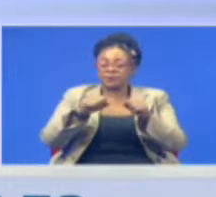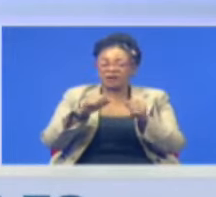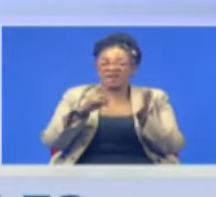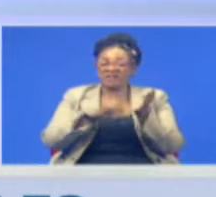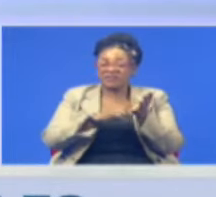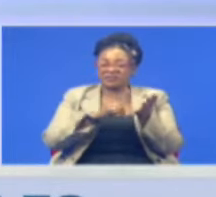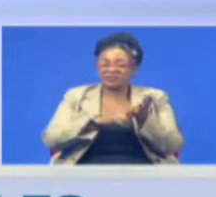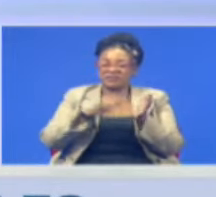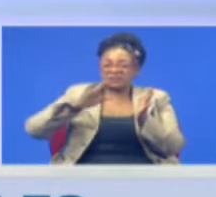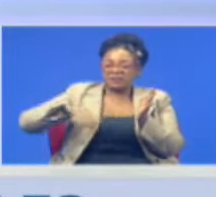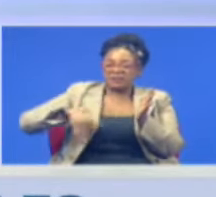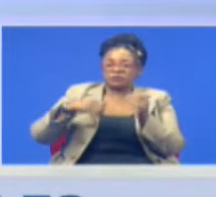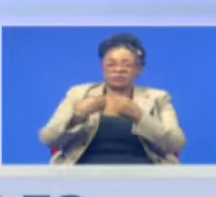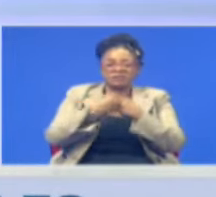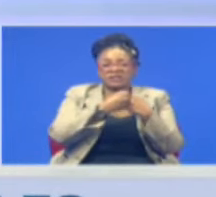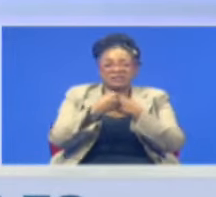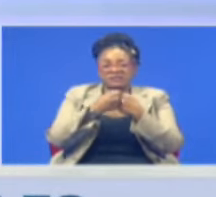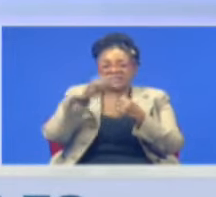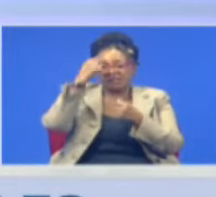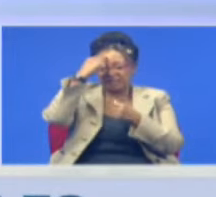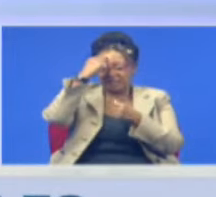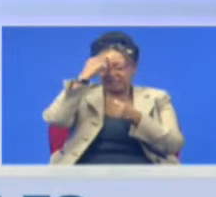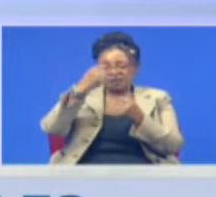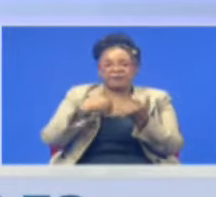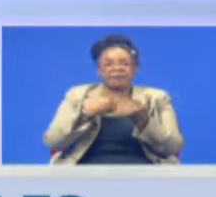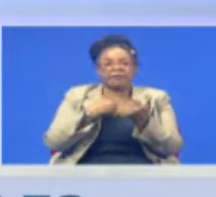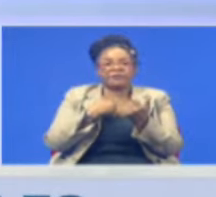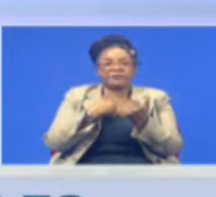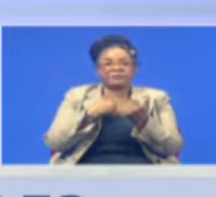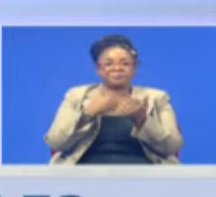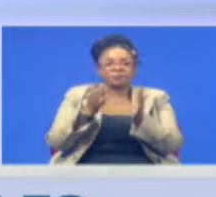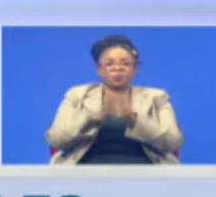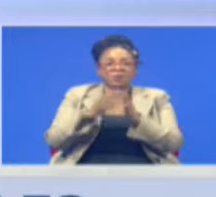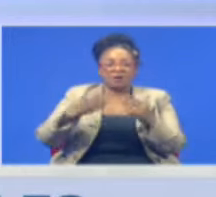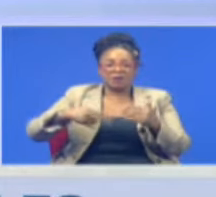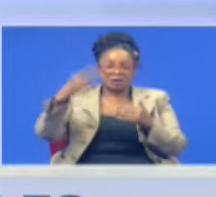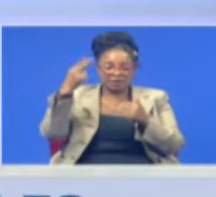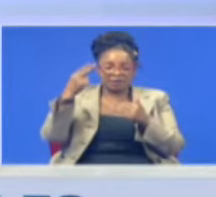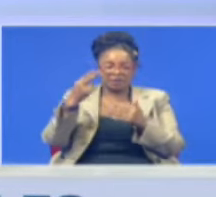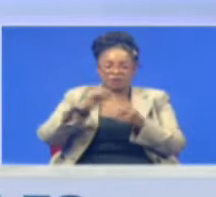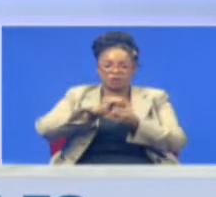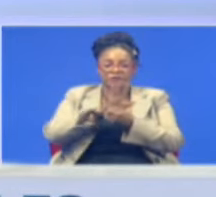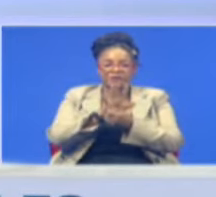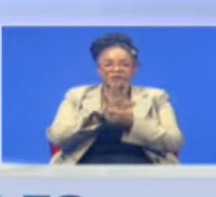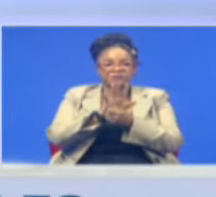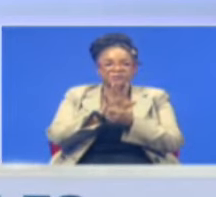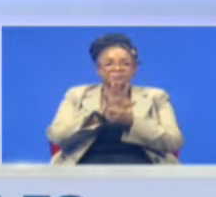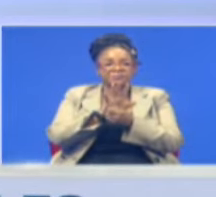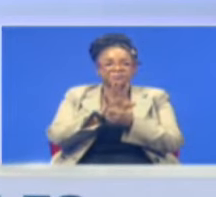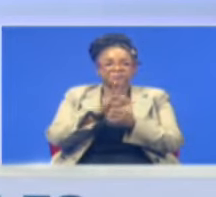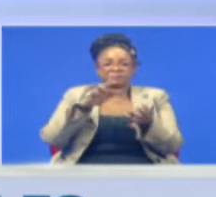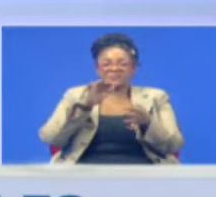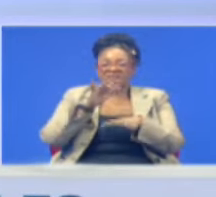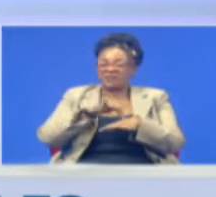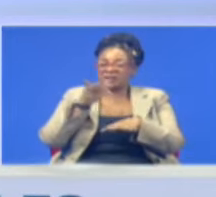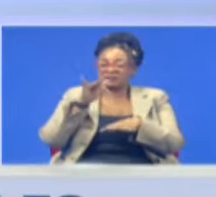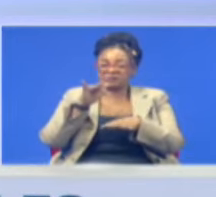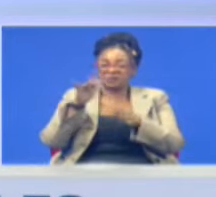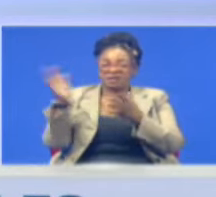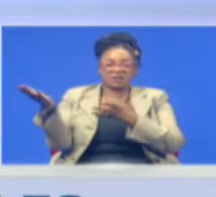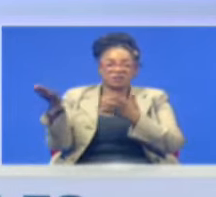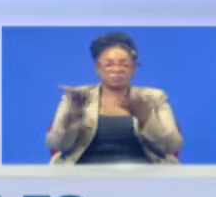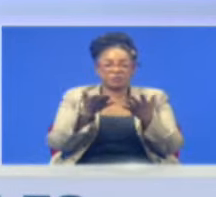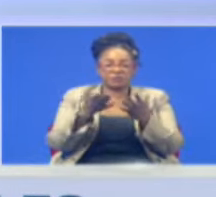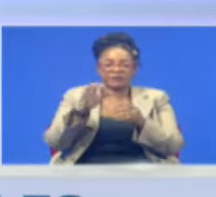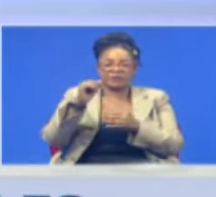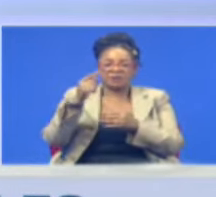the ongoing challenges India is facing with increasing COVID-19 infections, therefore affecting the export of the